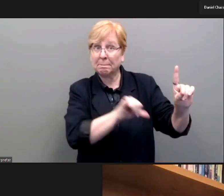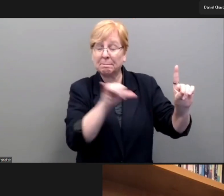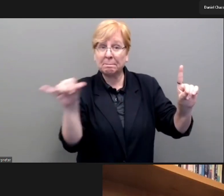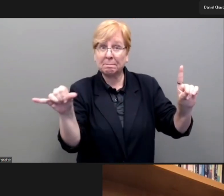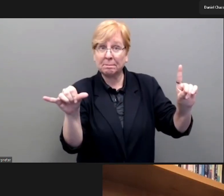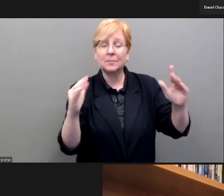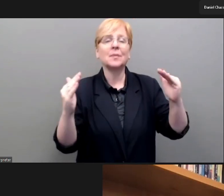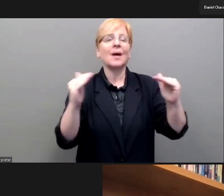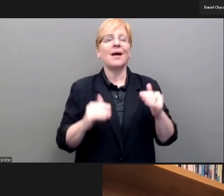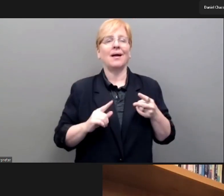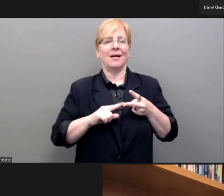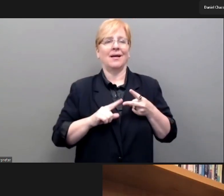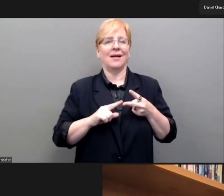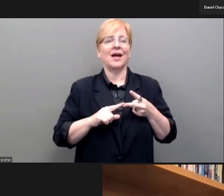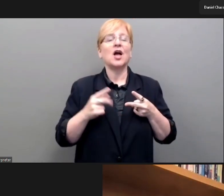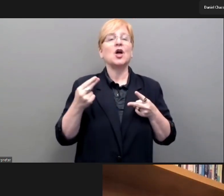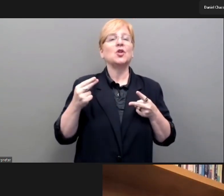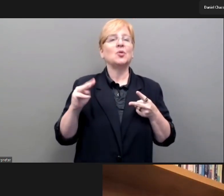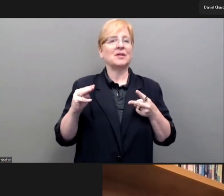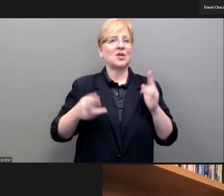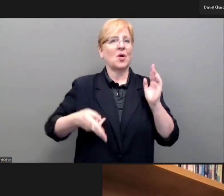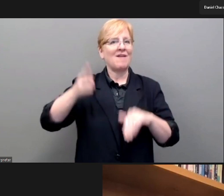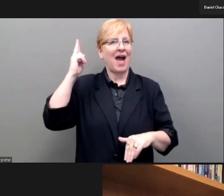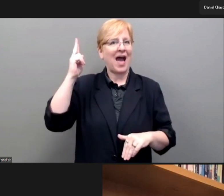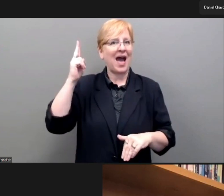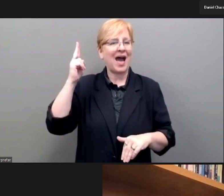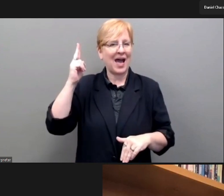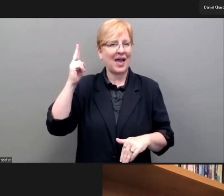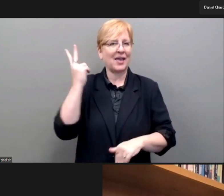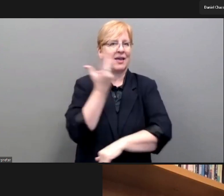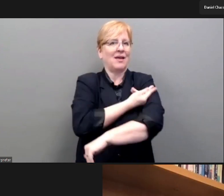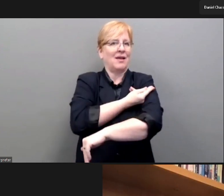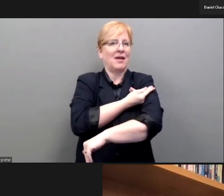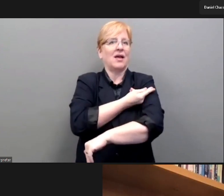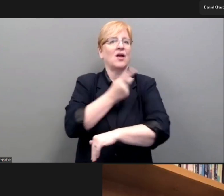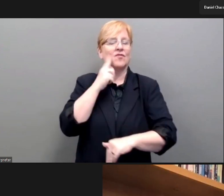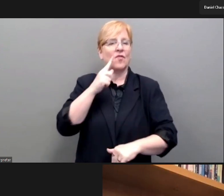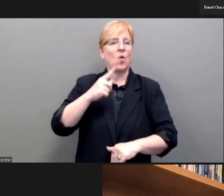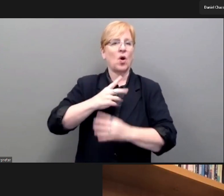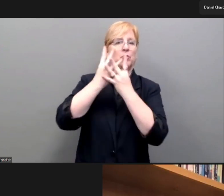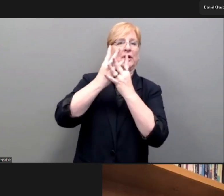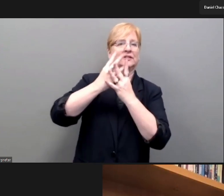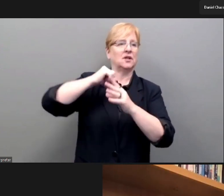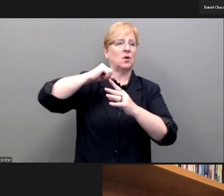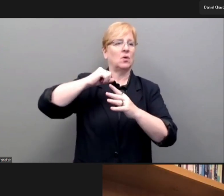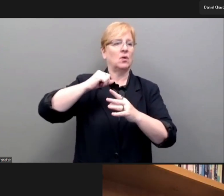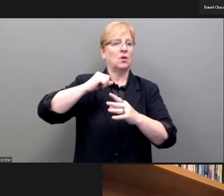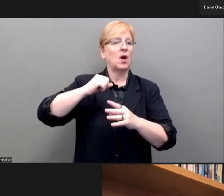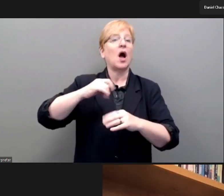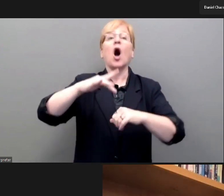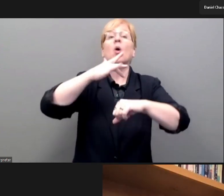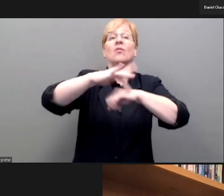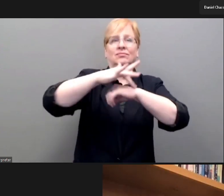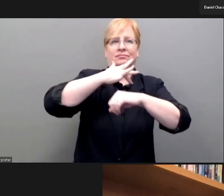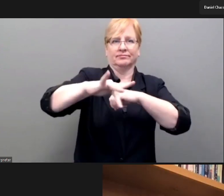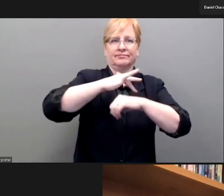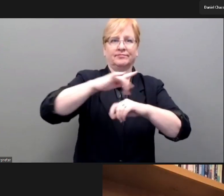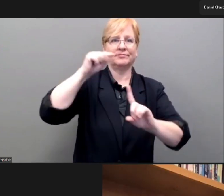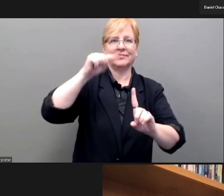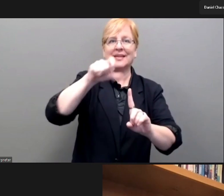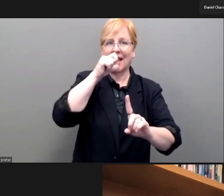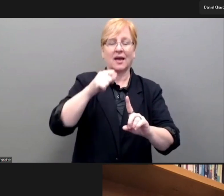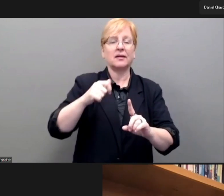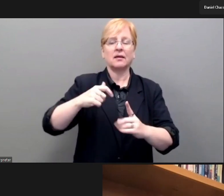high vacancy rate among prison guards. Will prison guards who refuse the vaccine lose their jobs? If so, how will the state fill